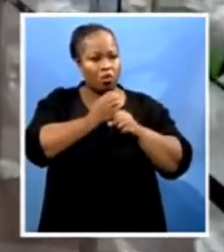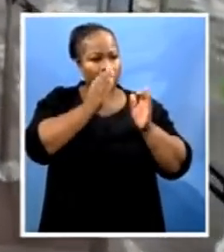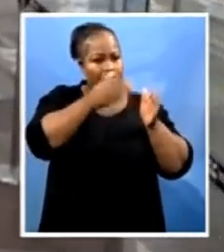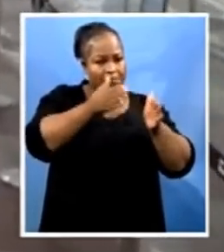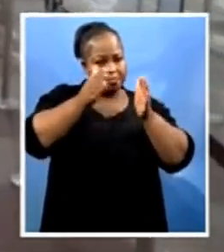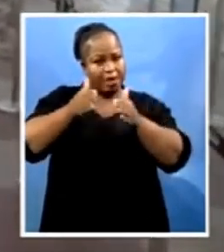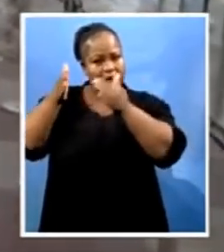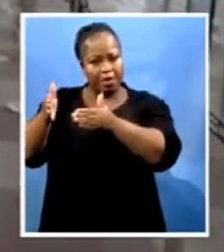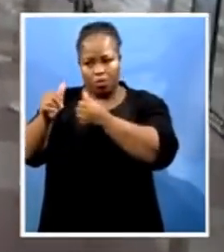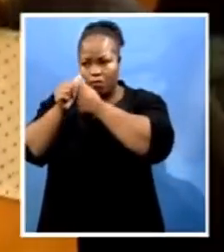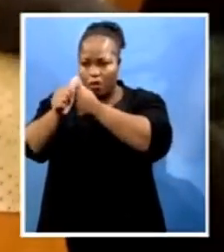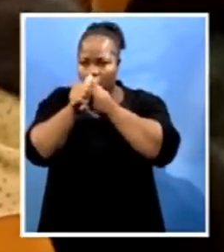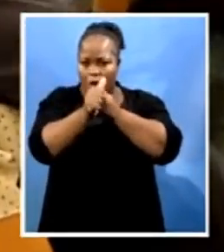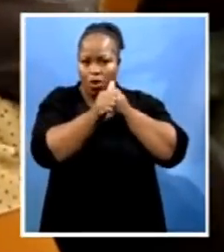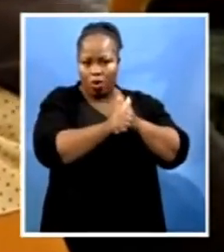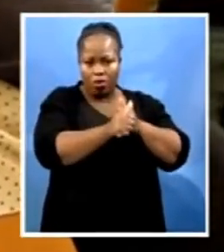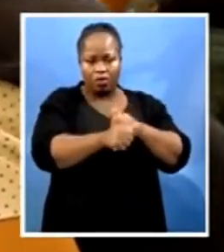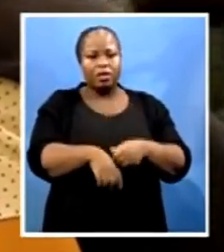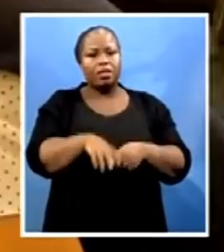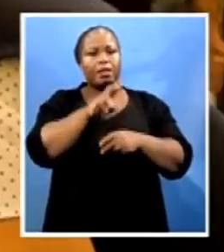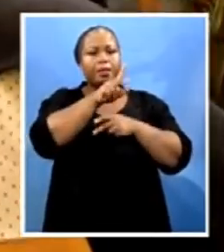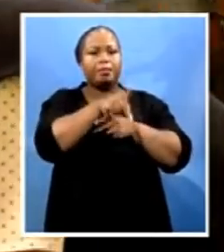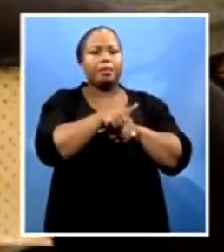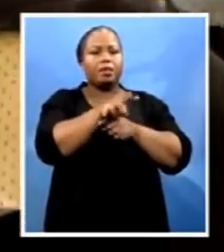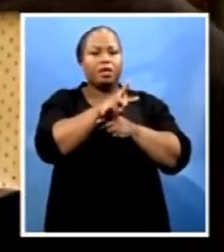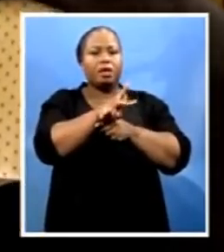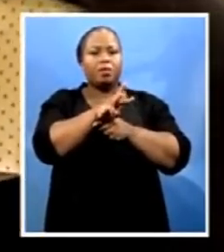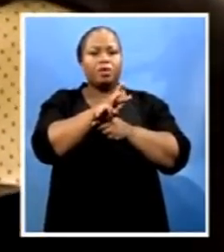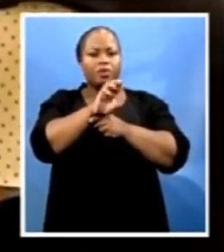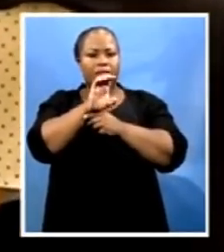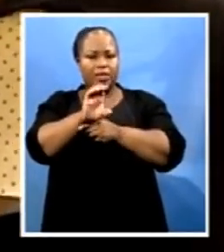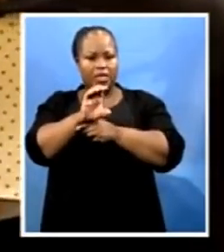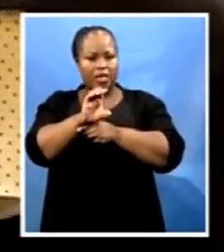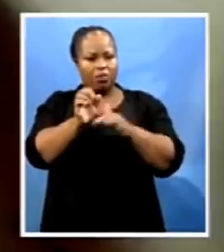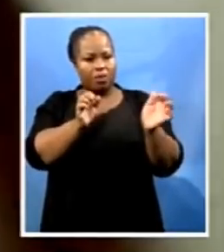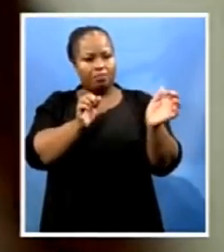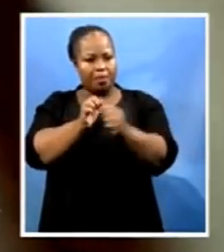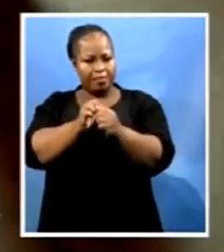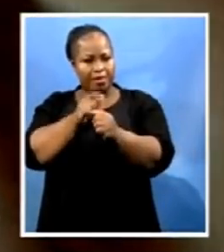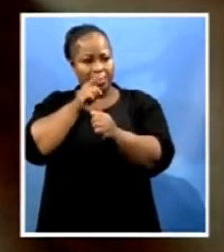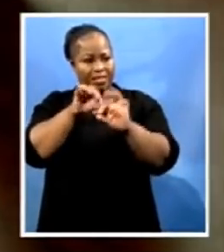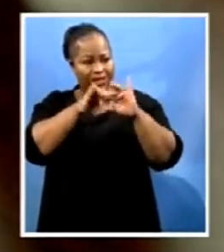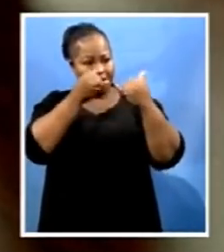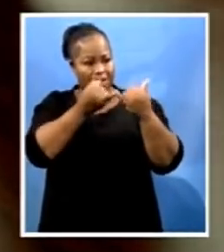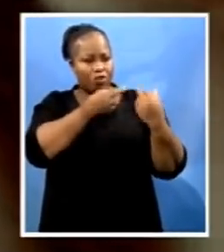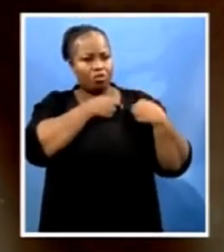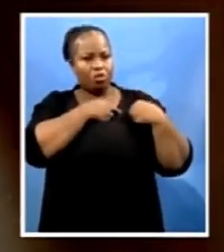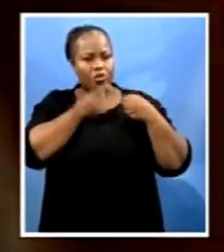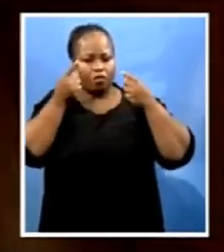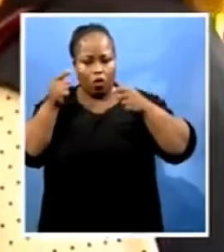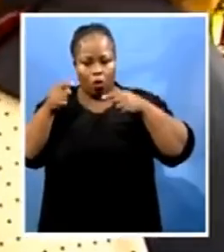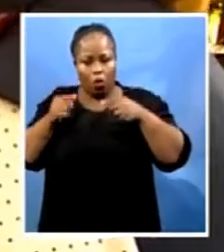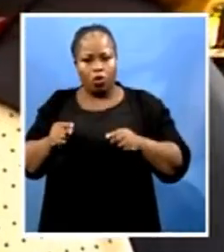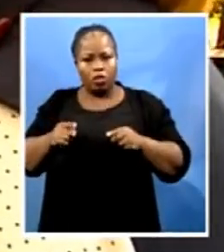PwC has been appointed as our external auditor, also providing their services on a pro